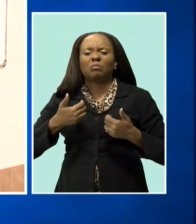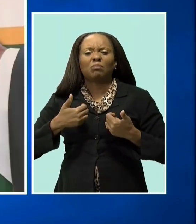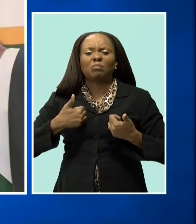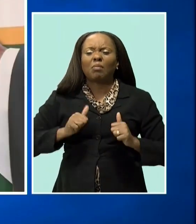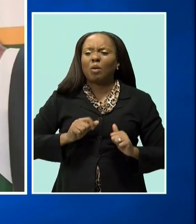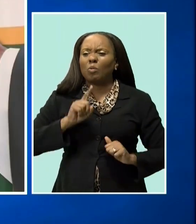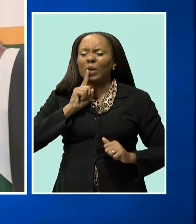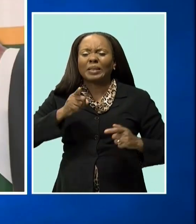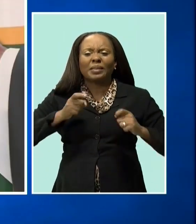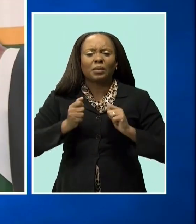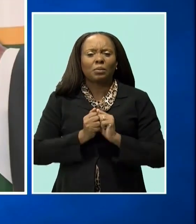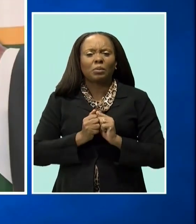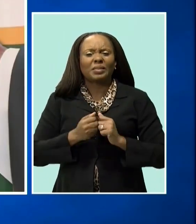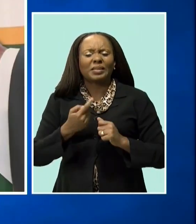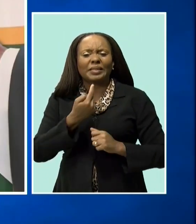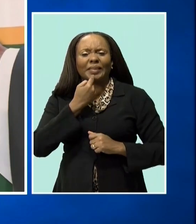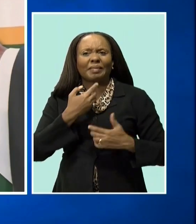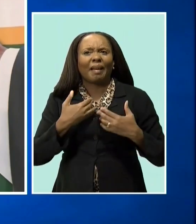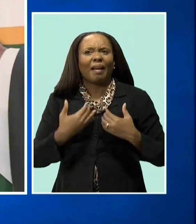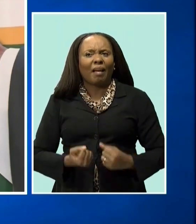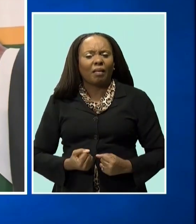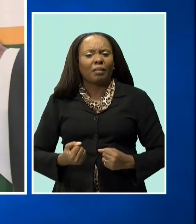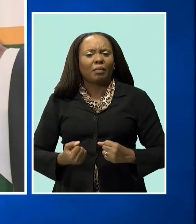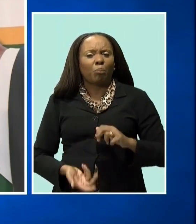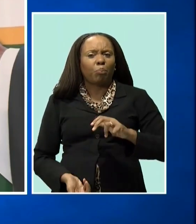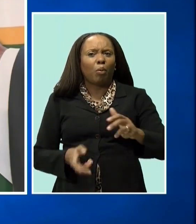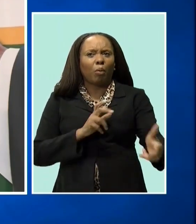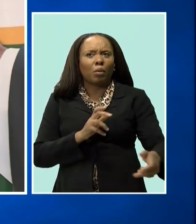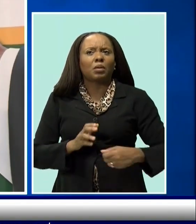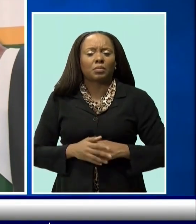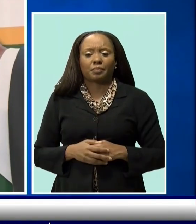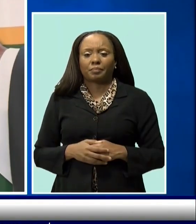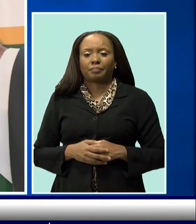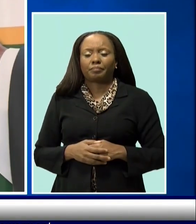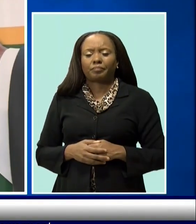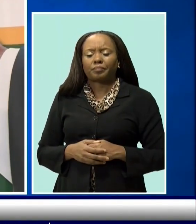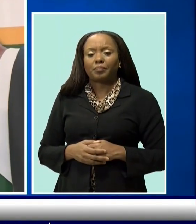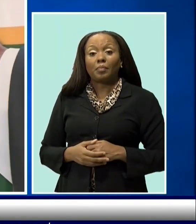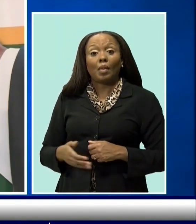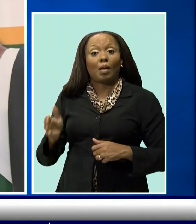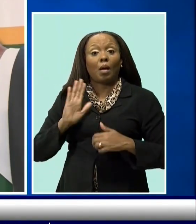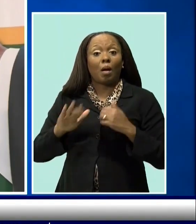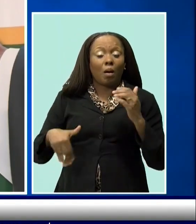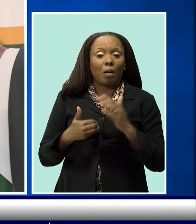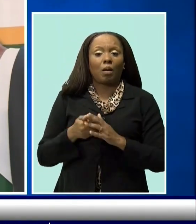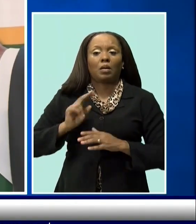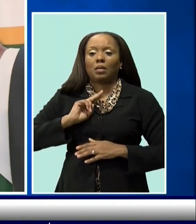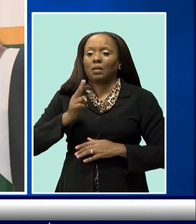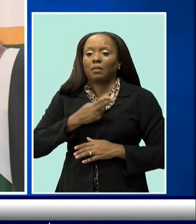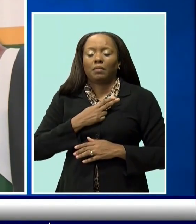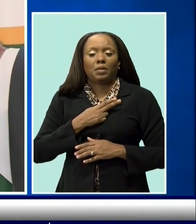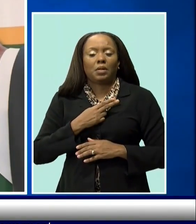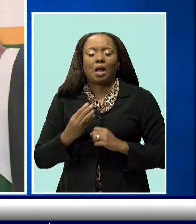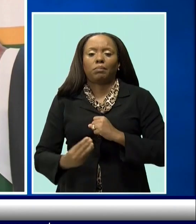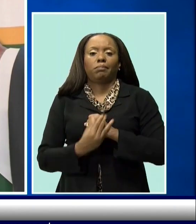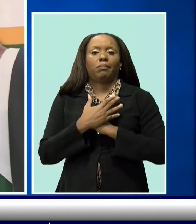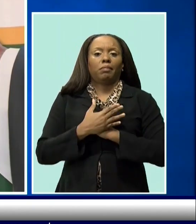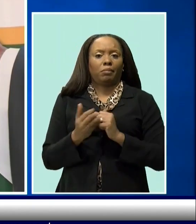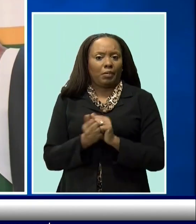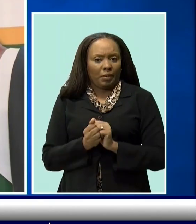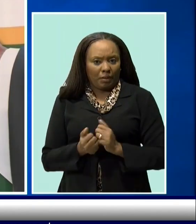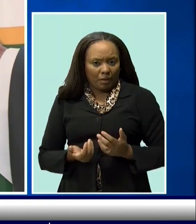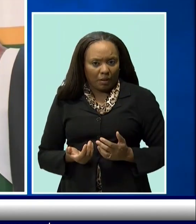crisis. A lot of people, everyone really and truly has been touched by the negative effects of the pandemic. But